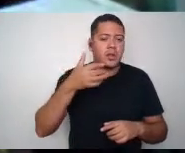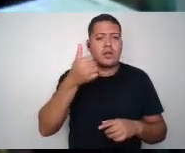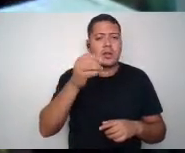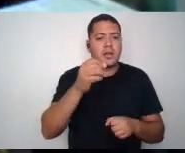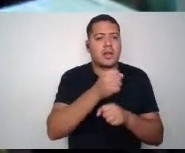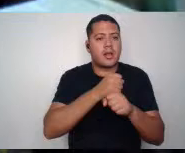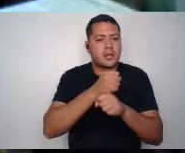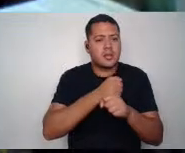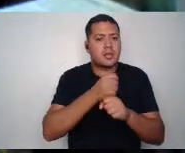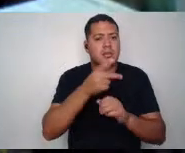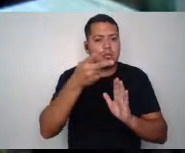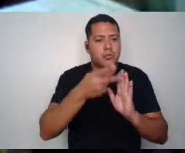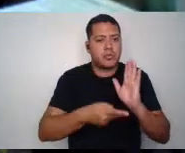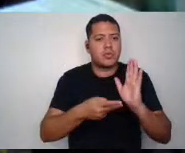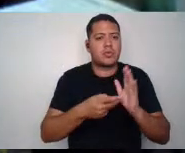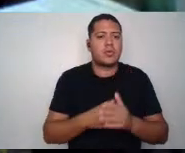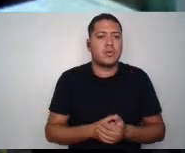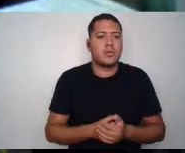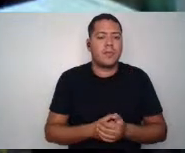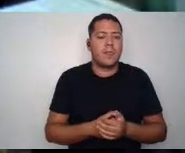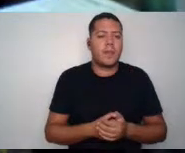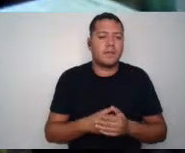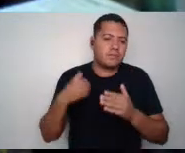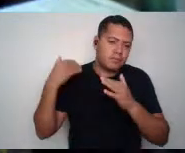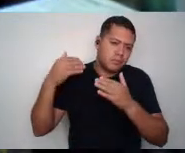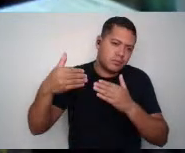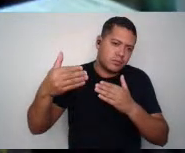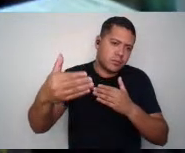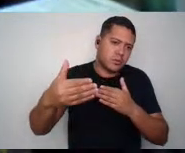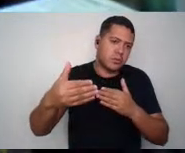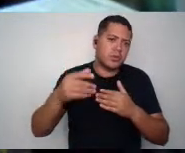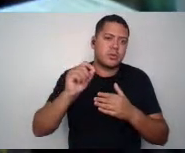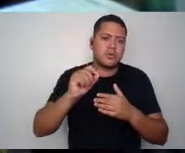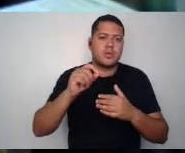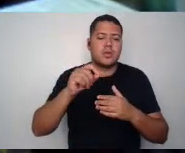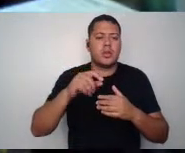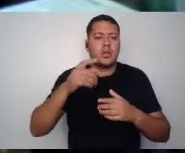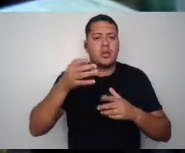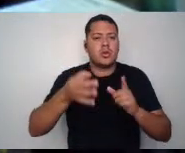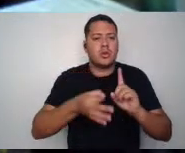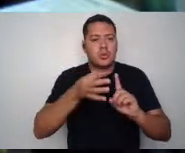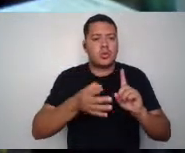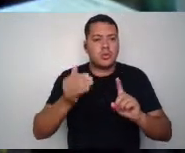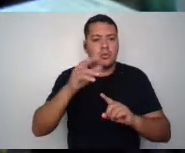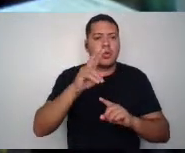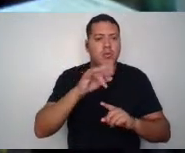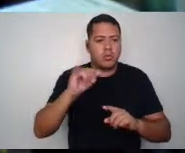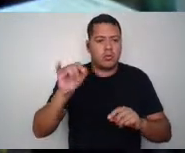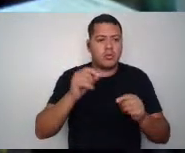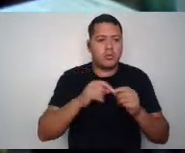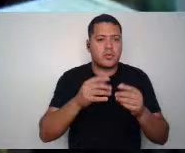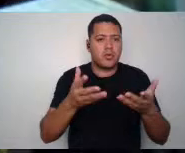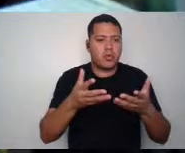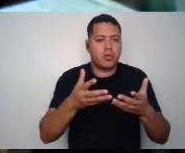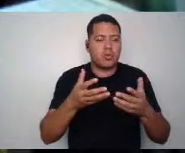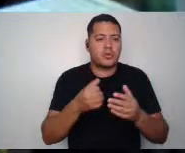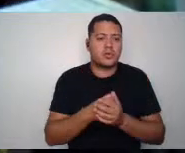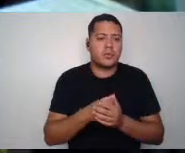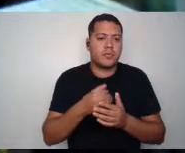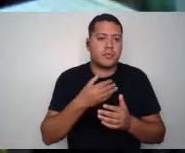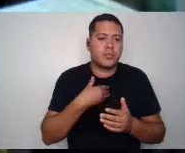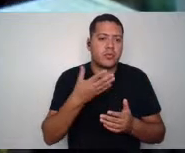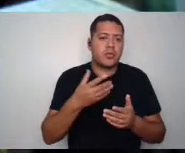the panel of celebrating 10 years of this program during the presentation that Justice Sebastião is going to